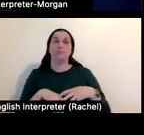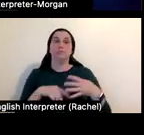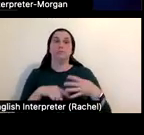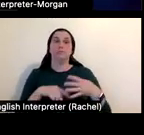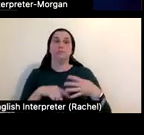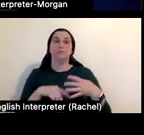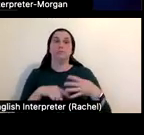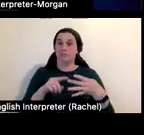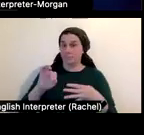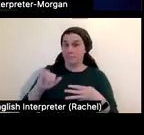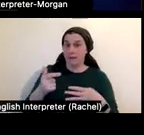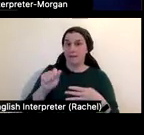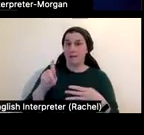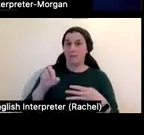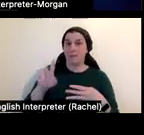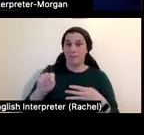Mag Albert rot?